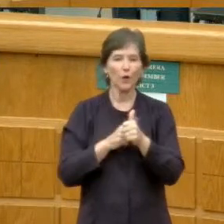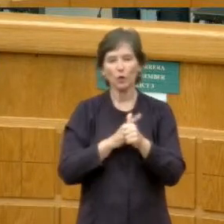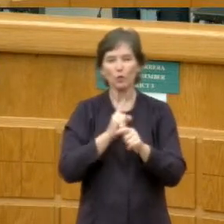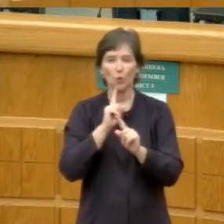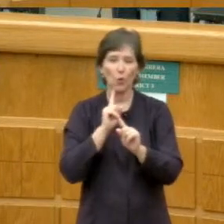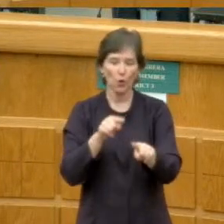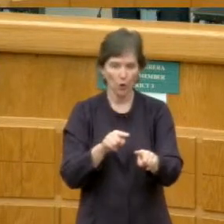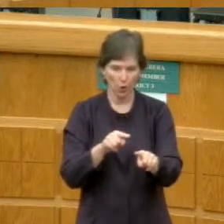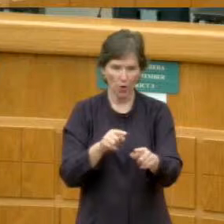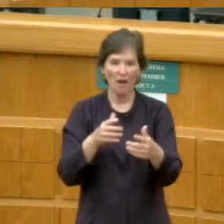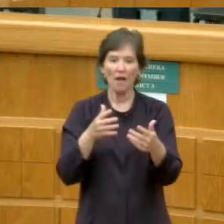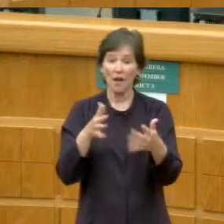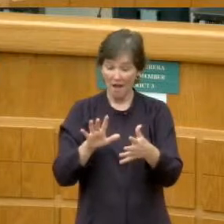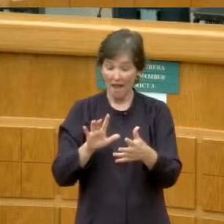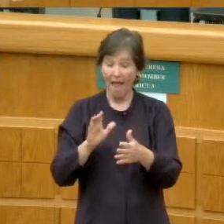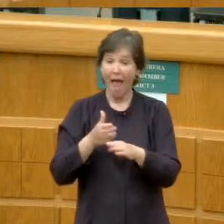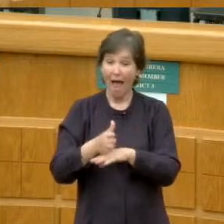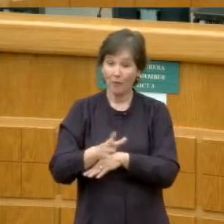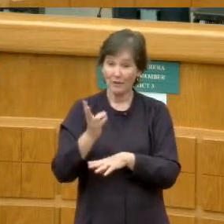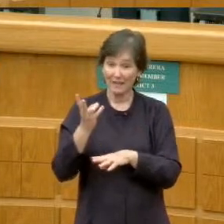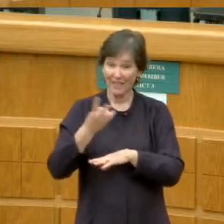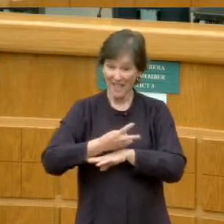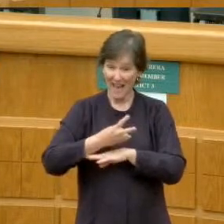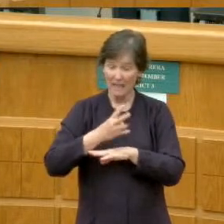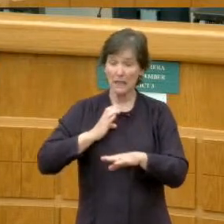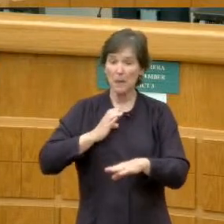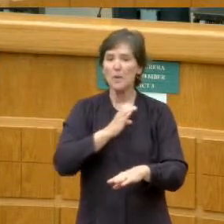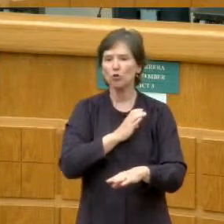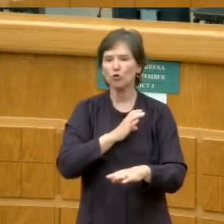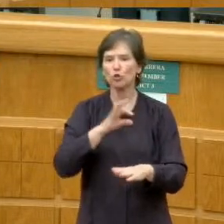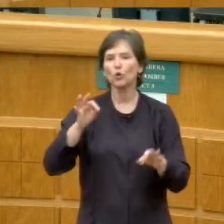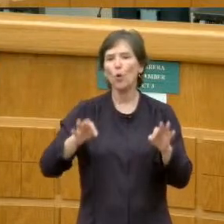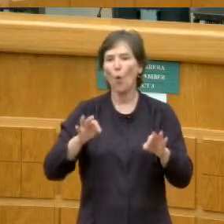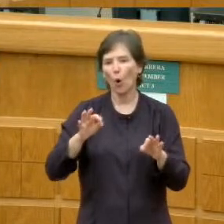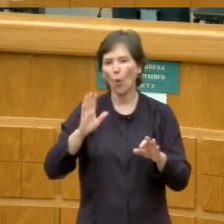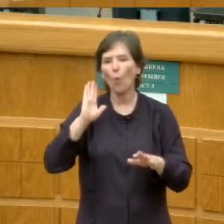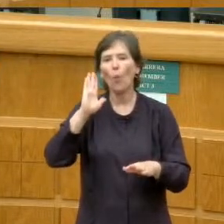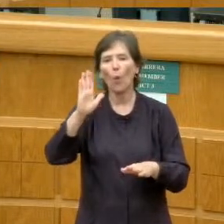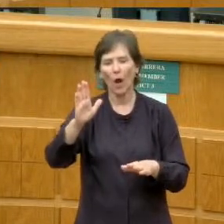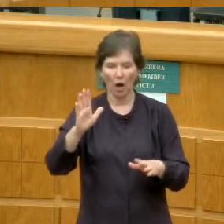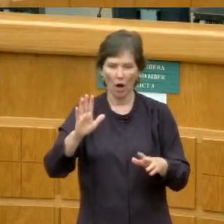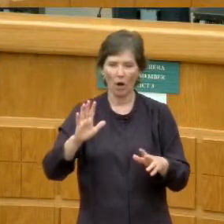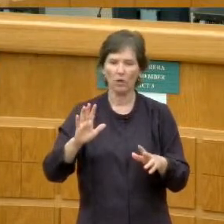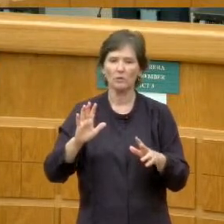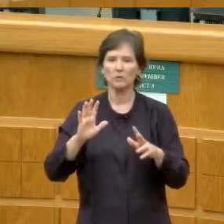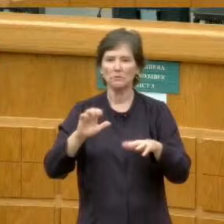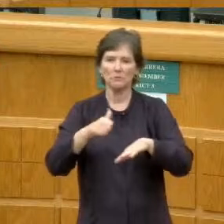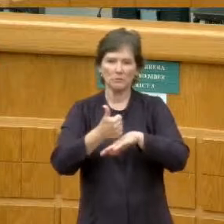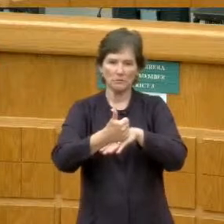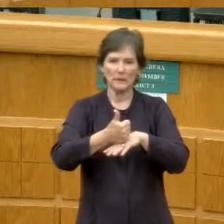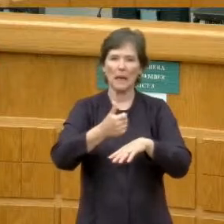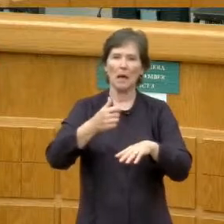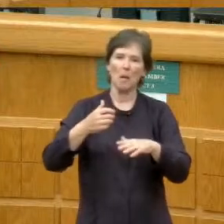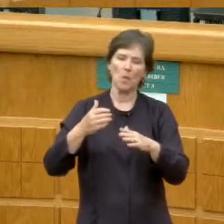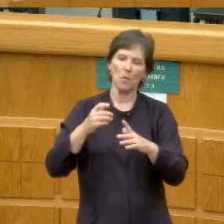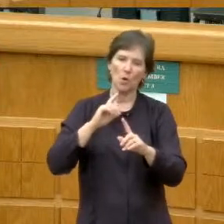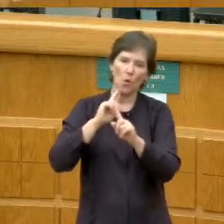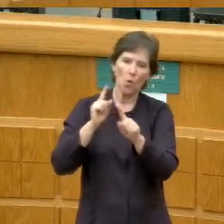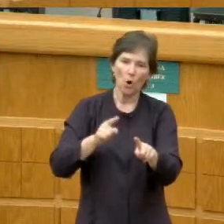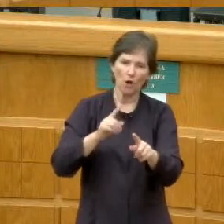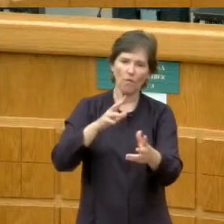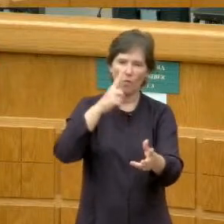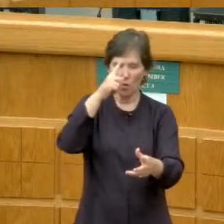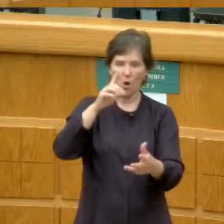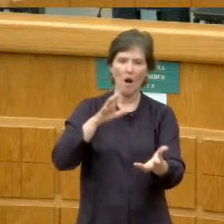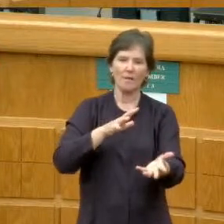7 days, it's done by Commissioner's Court. I look forward to seeing you, maybe joining us by WebEx or the other profiles